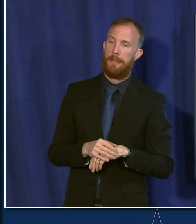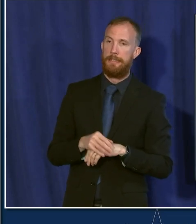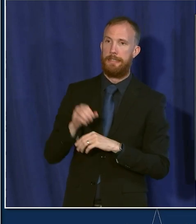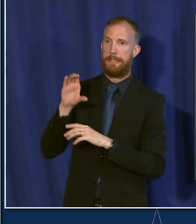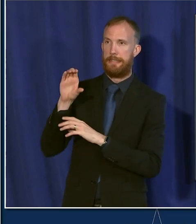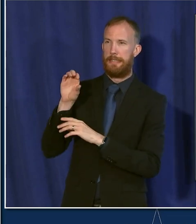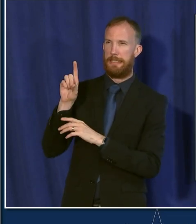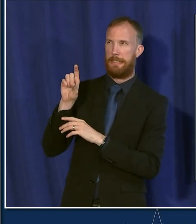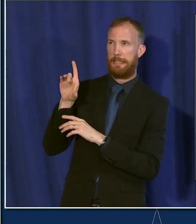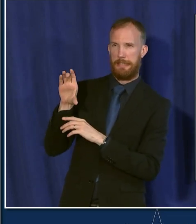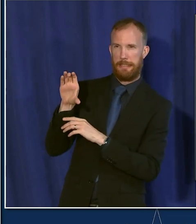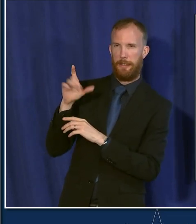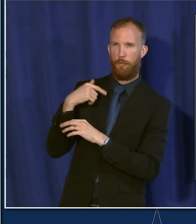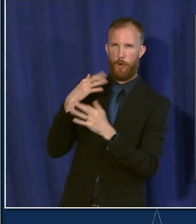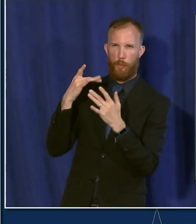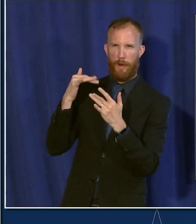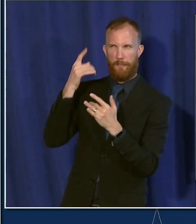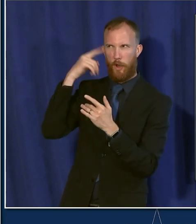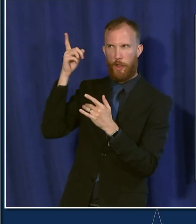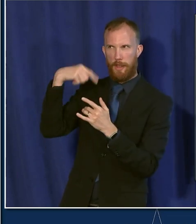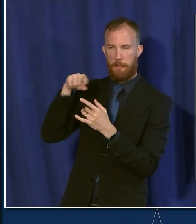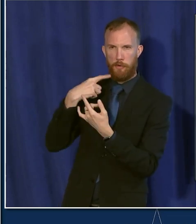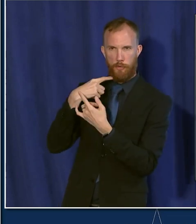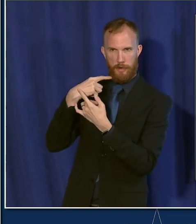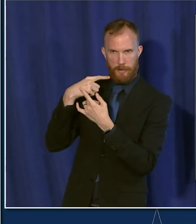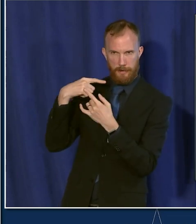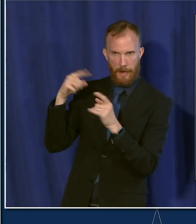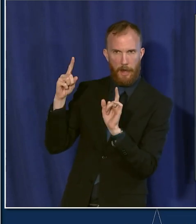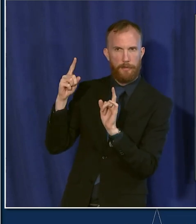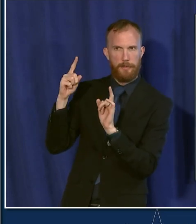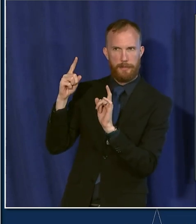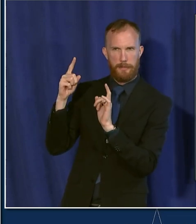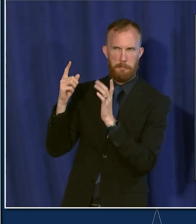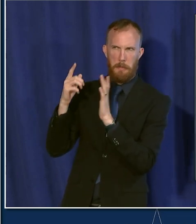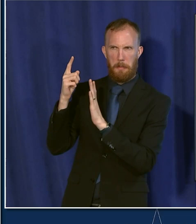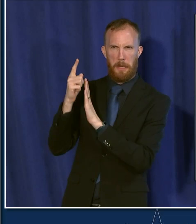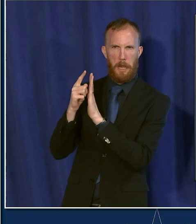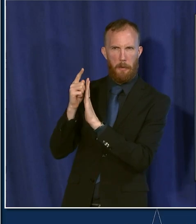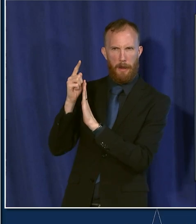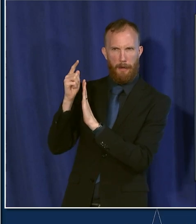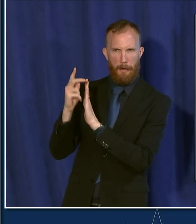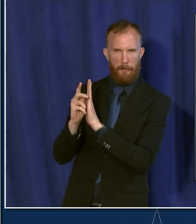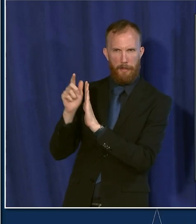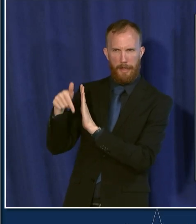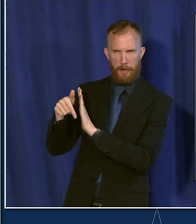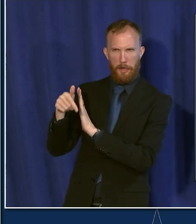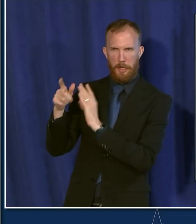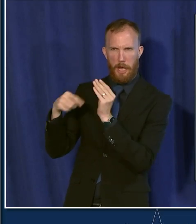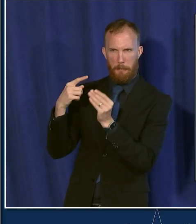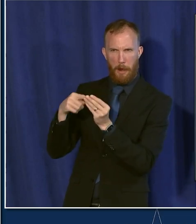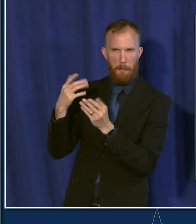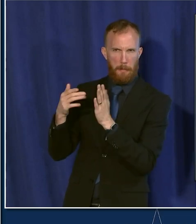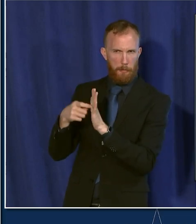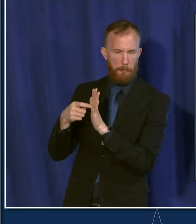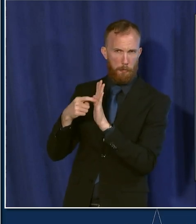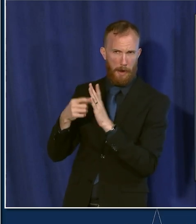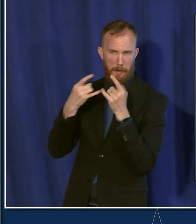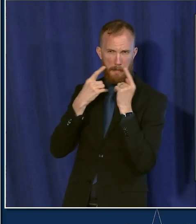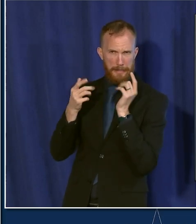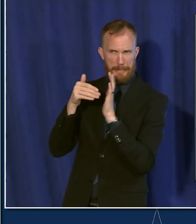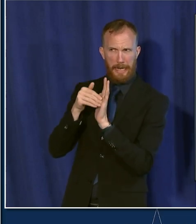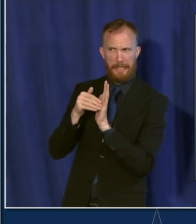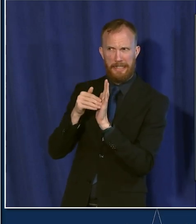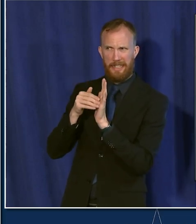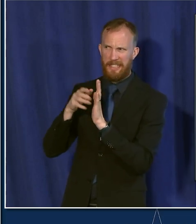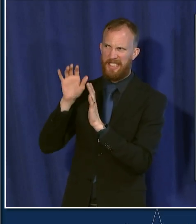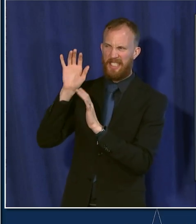CDC in about an hour and a half regarding their mask mandate, does that have any bearing on your view of what we do